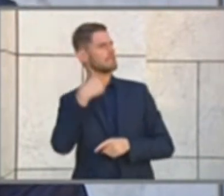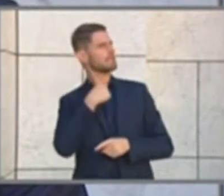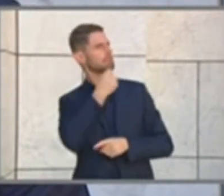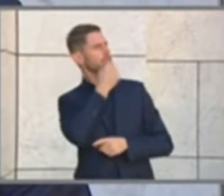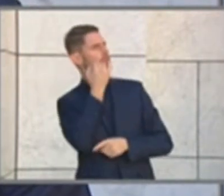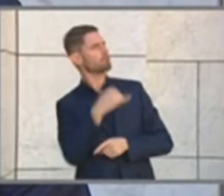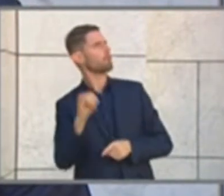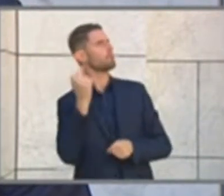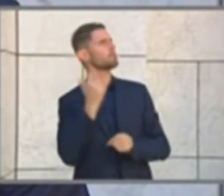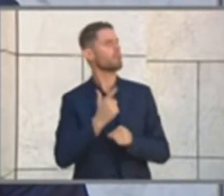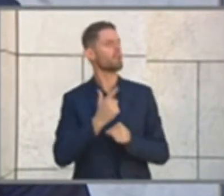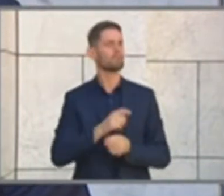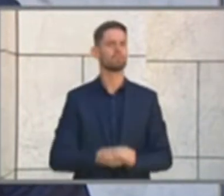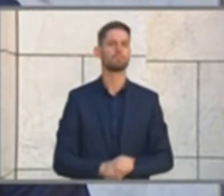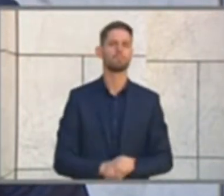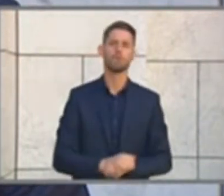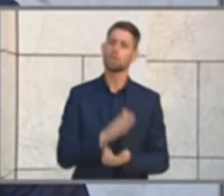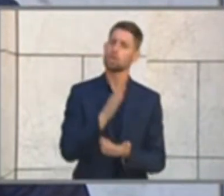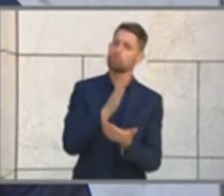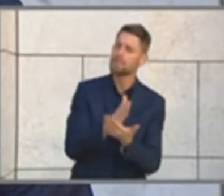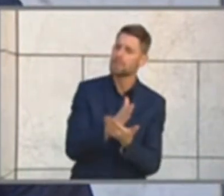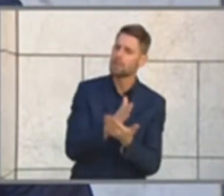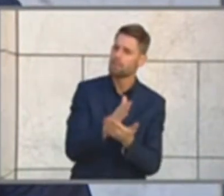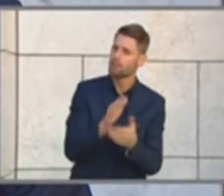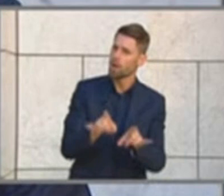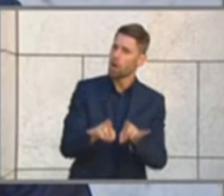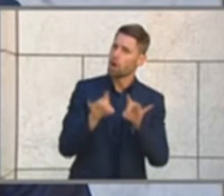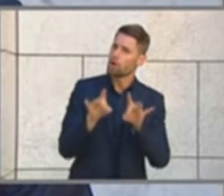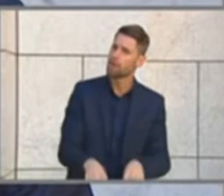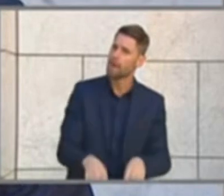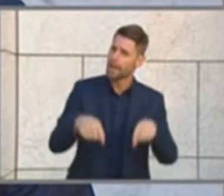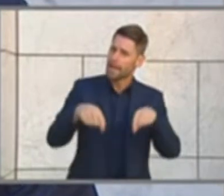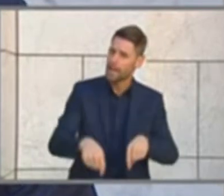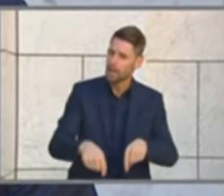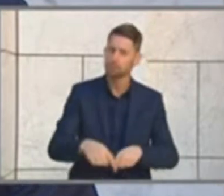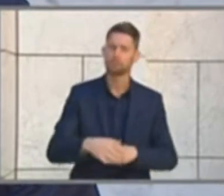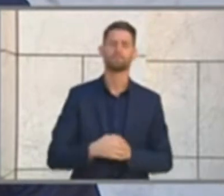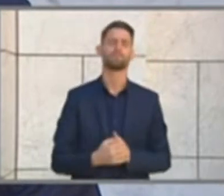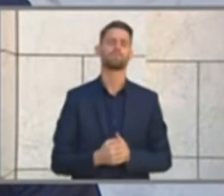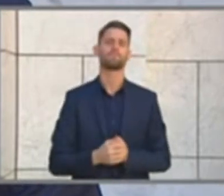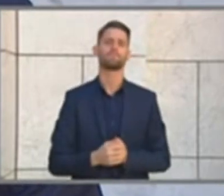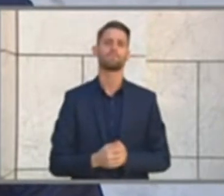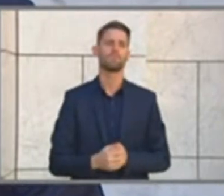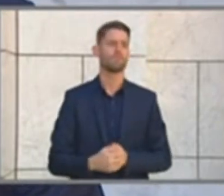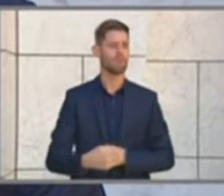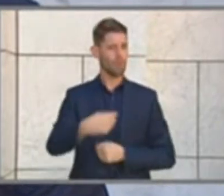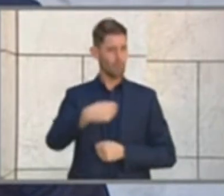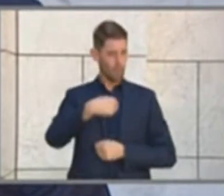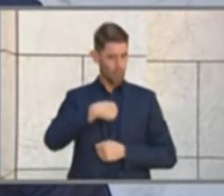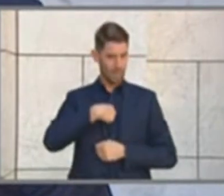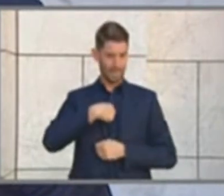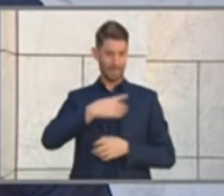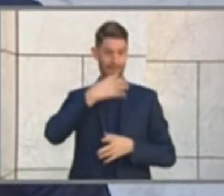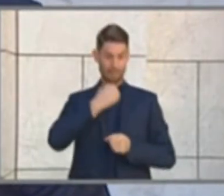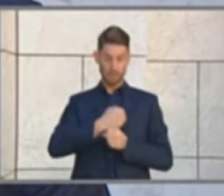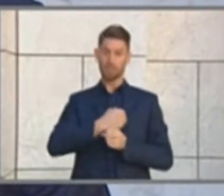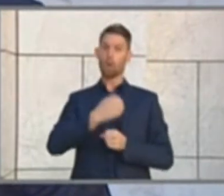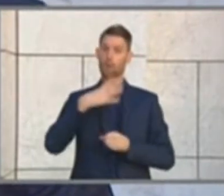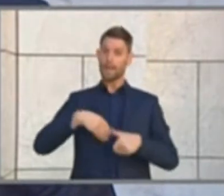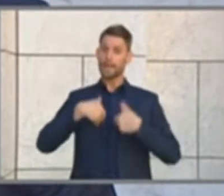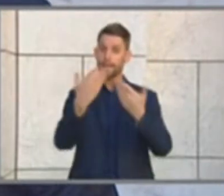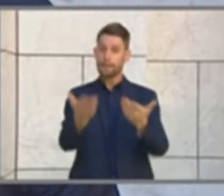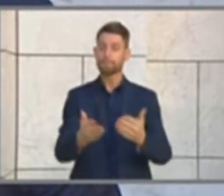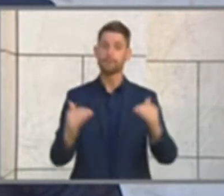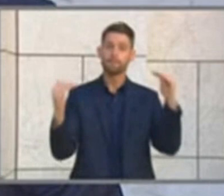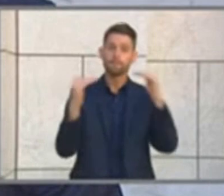us as a country, and that's why we stand up for them each and every day. And we're about transparency, we're about fairness,